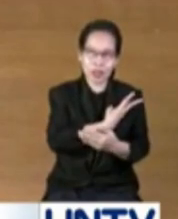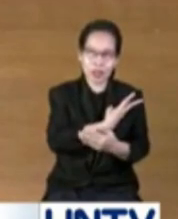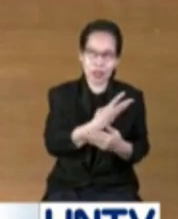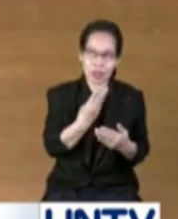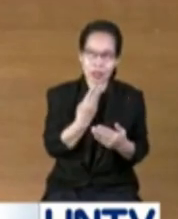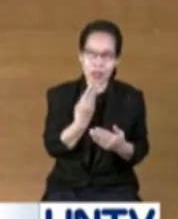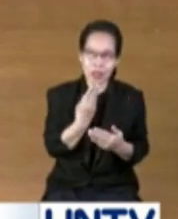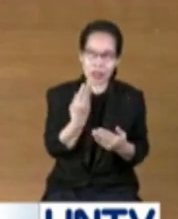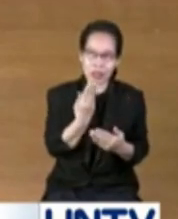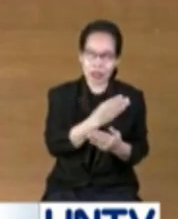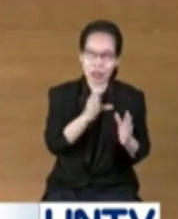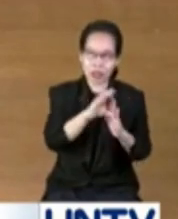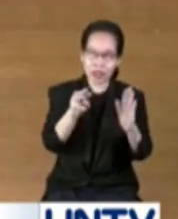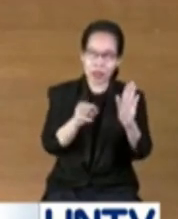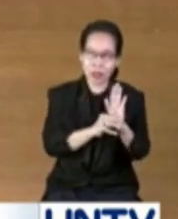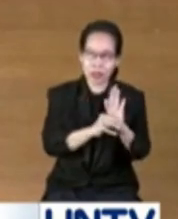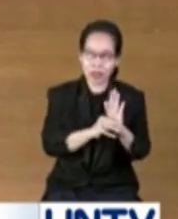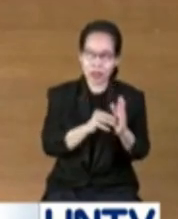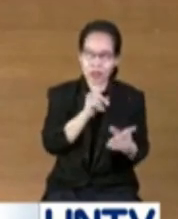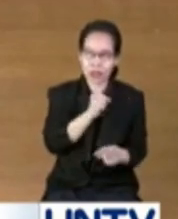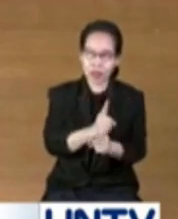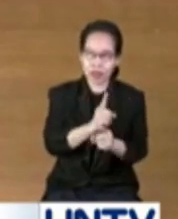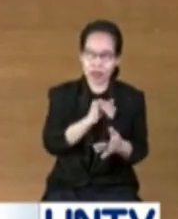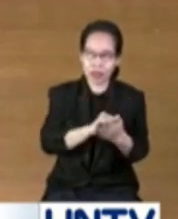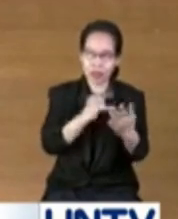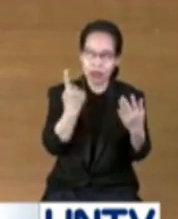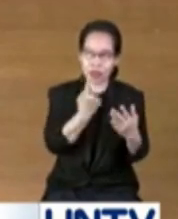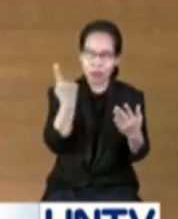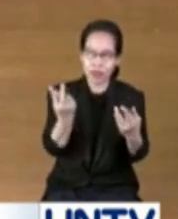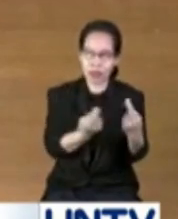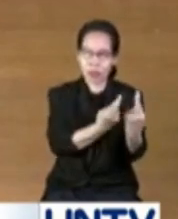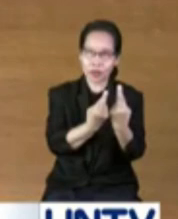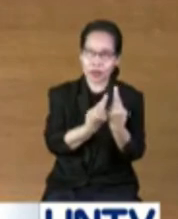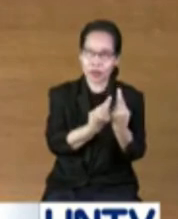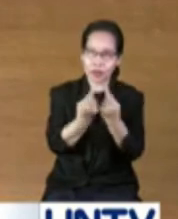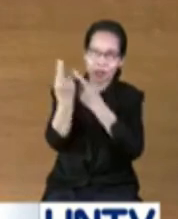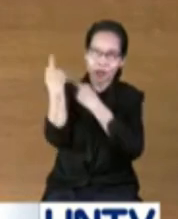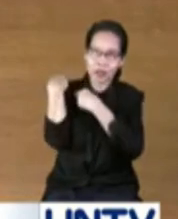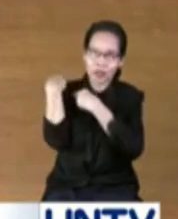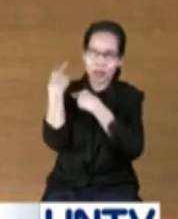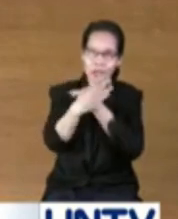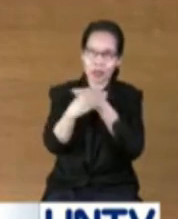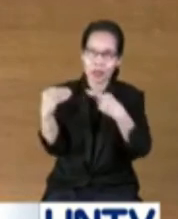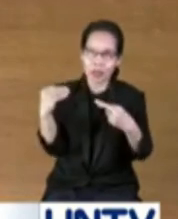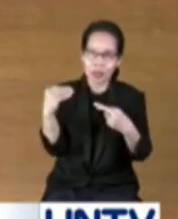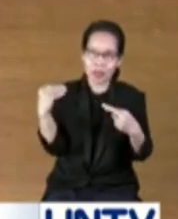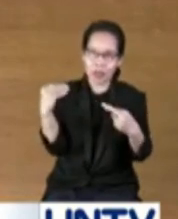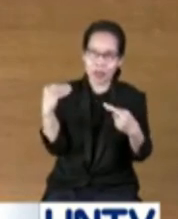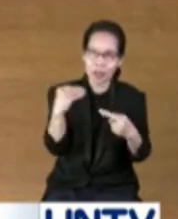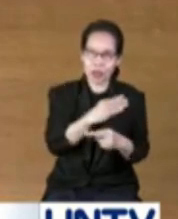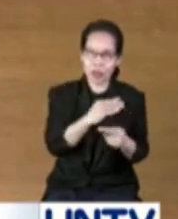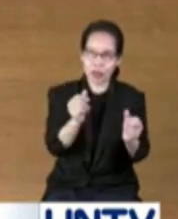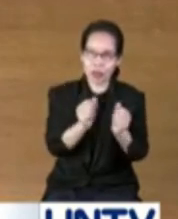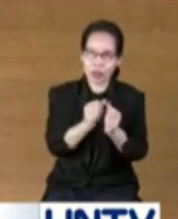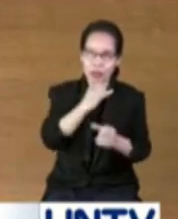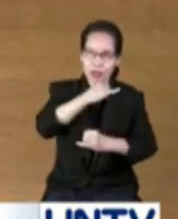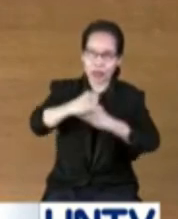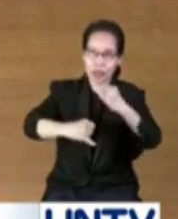curriculum to ensure that it is always relevant, responsive, and at par with international